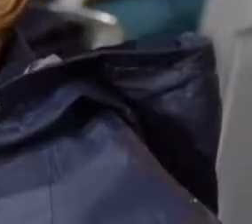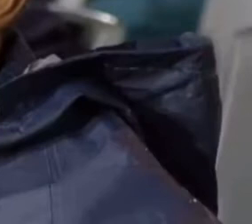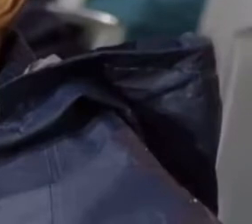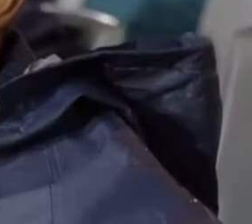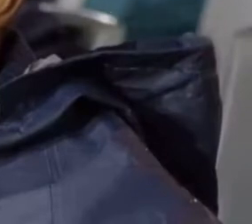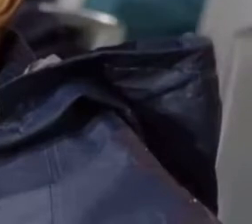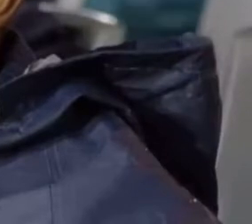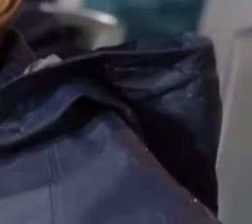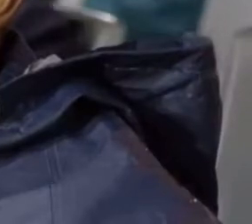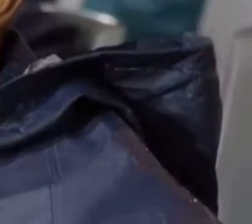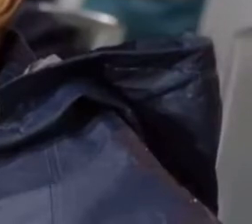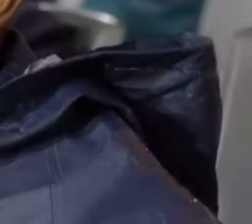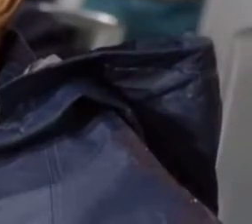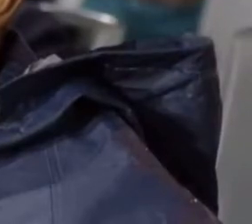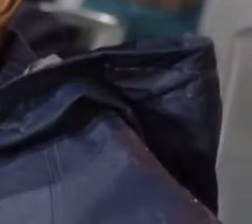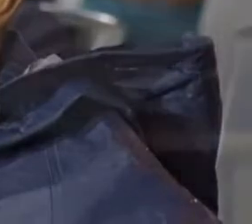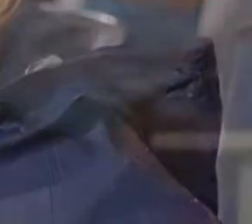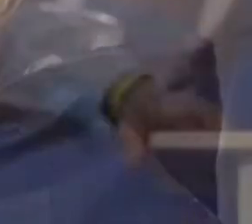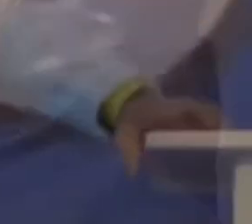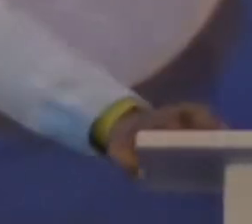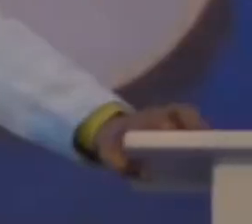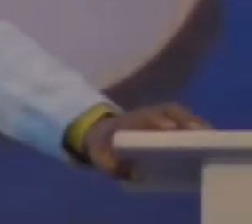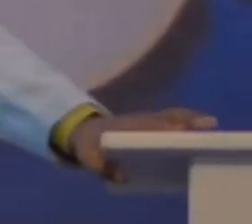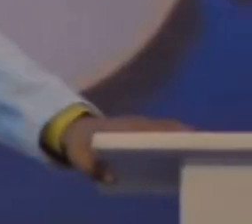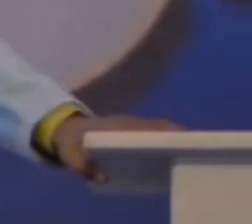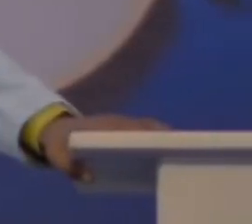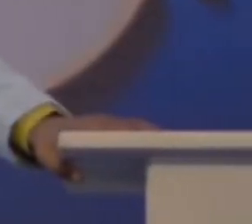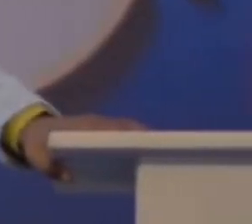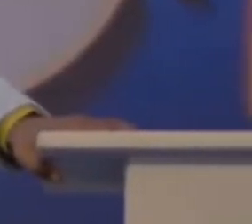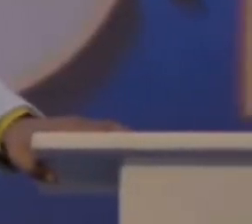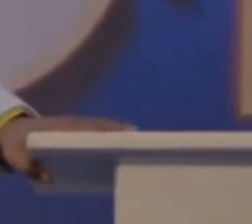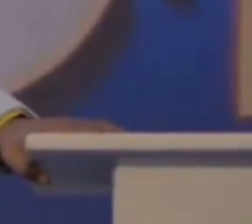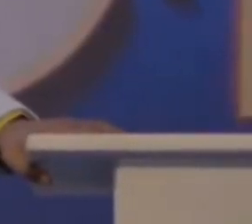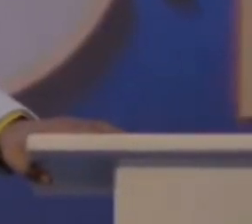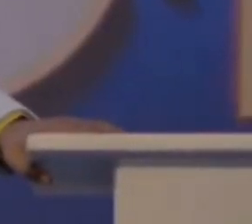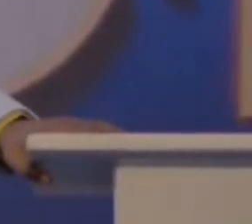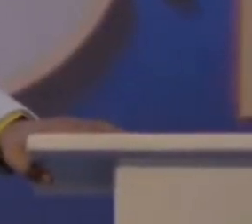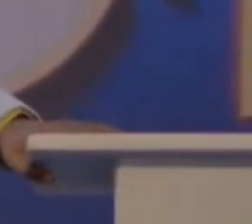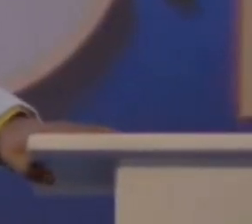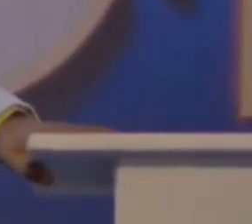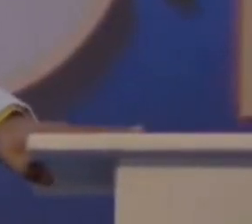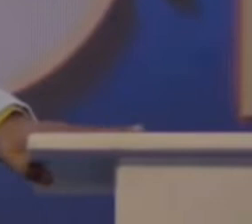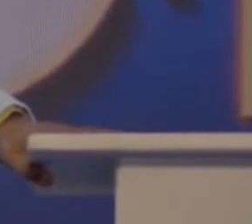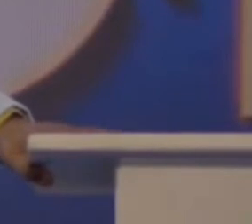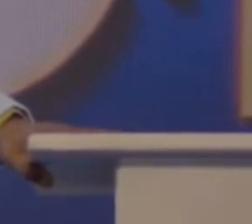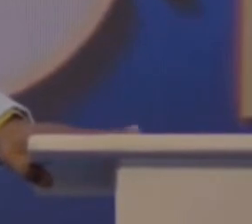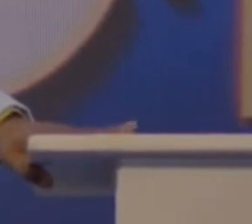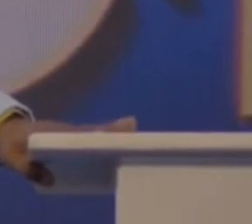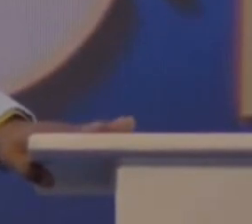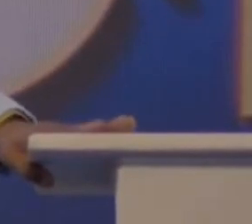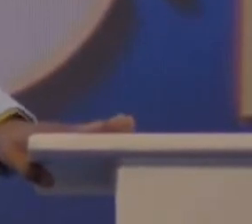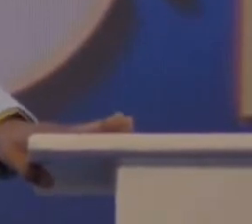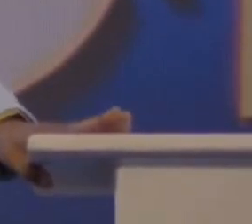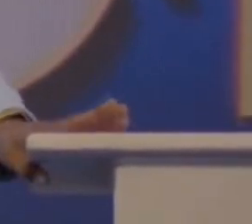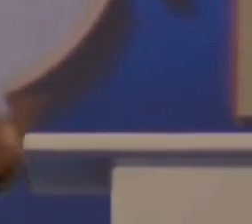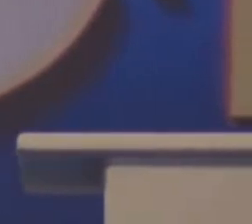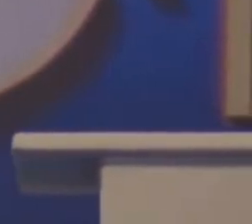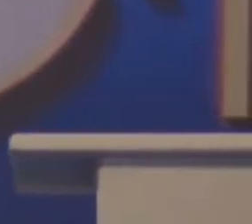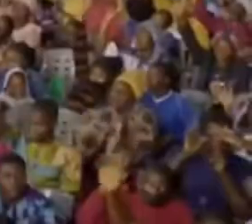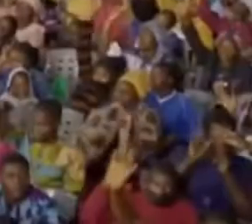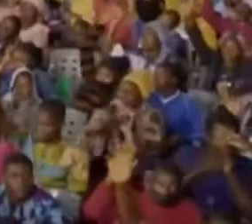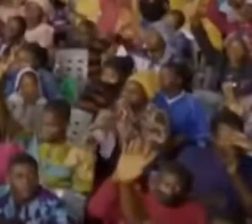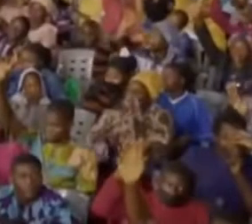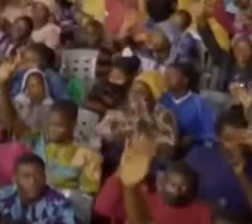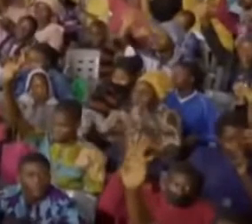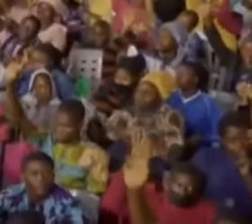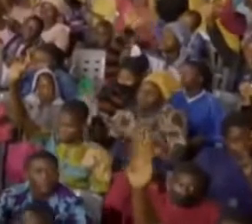You know the will of God. The will of God is your healing. Where are you? Praise God, as